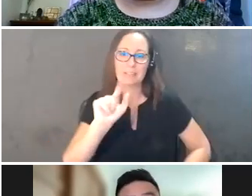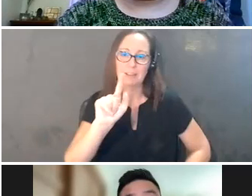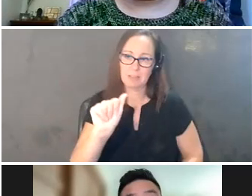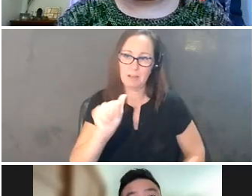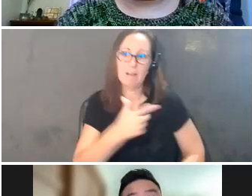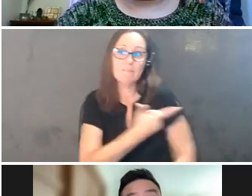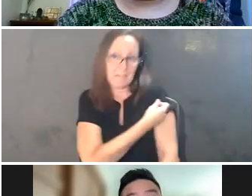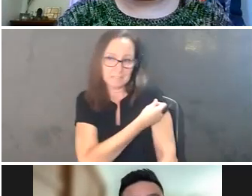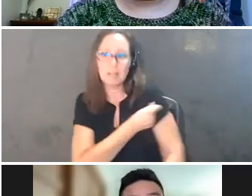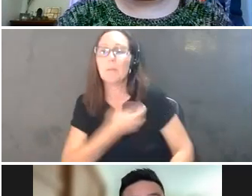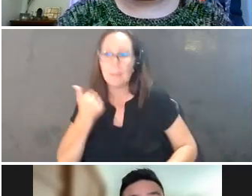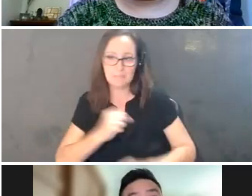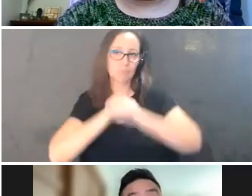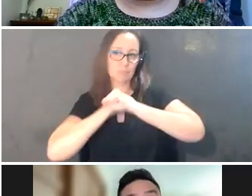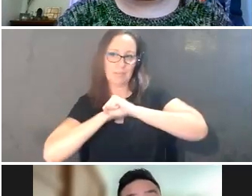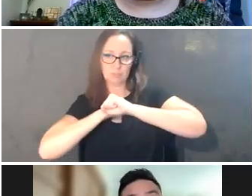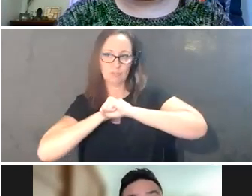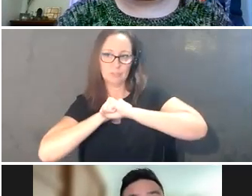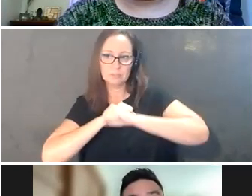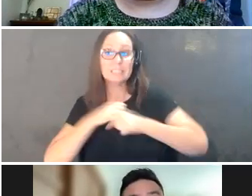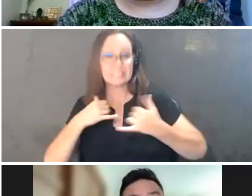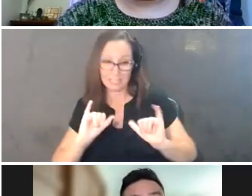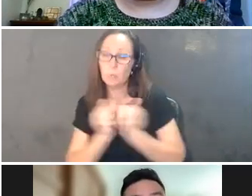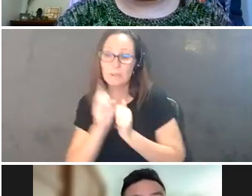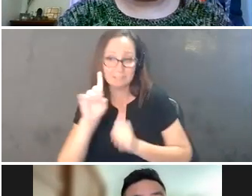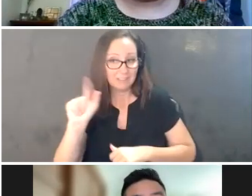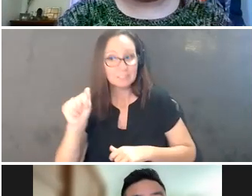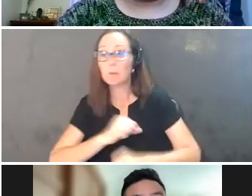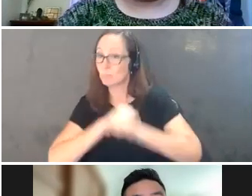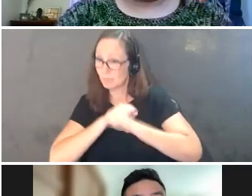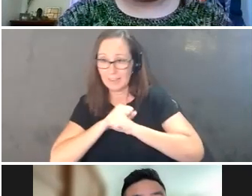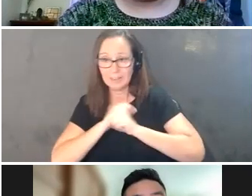the best protection against Delta. Next slide.